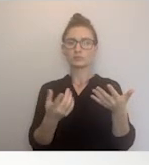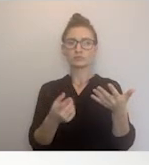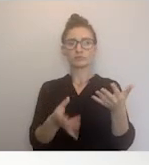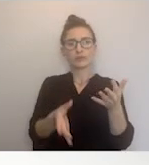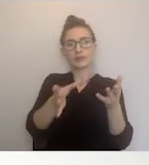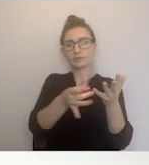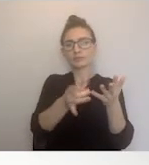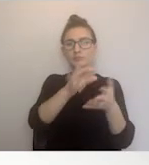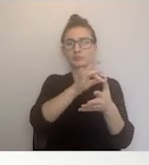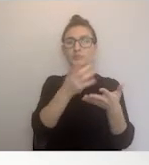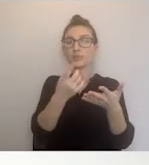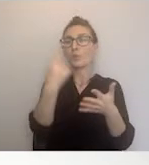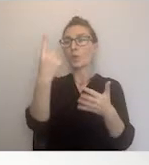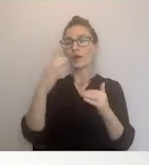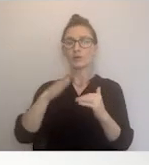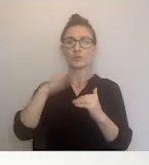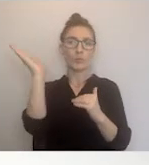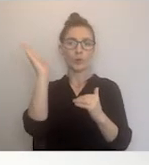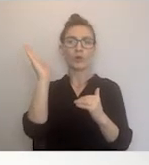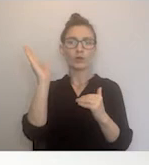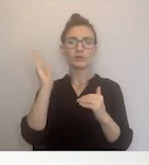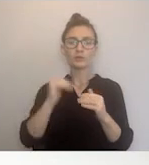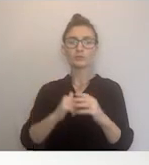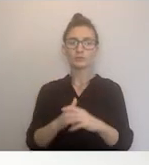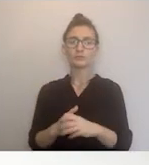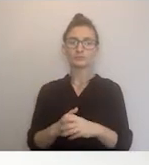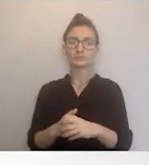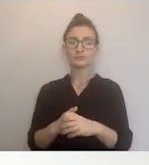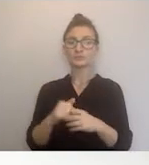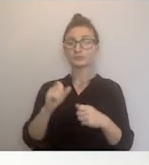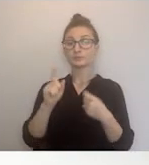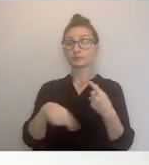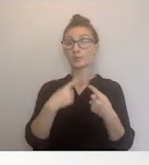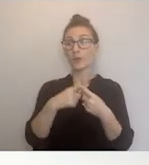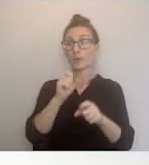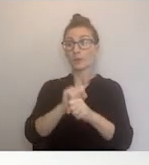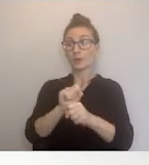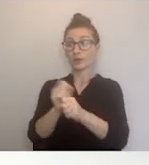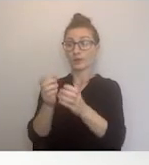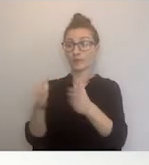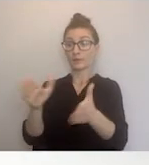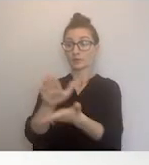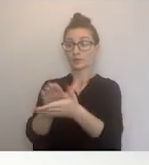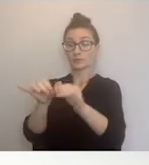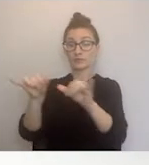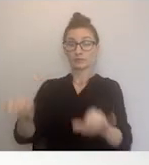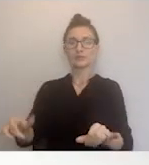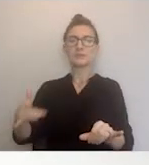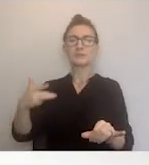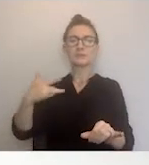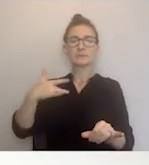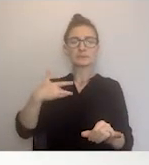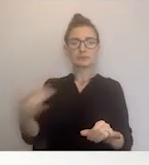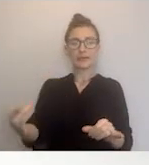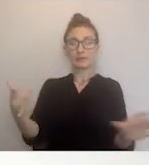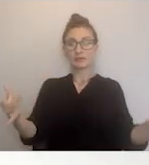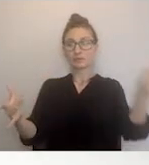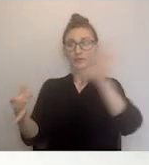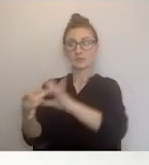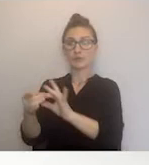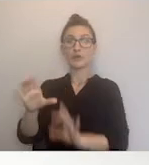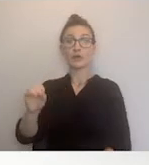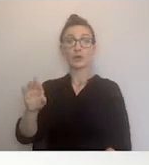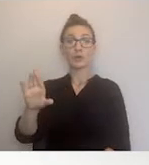is cross-disciplinary education. So that means doing one or more of these things together. When we work in the public school system, we tend to do these